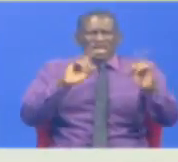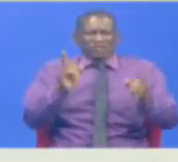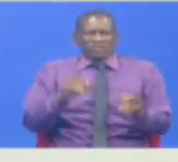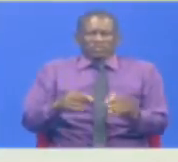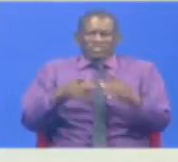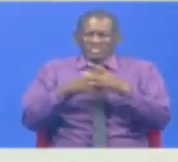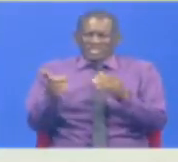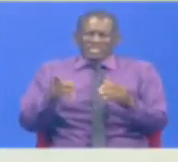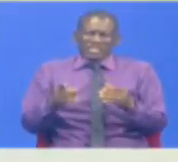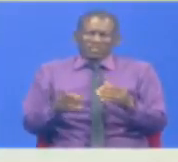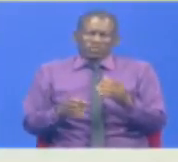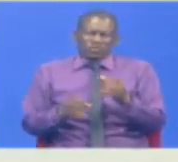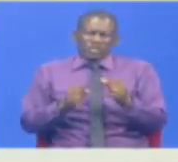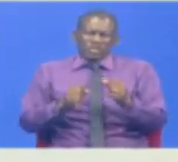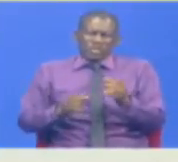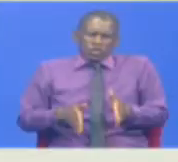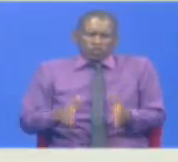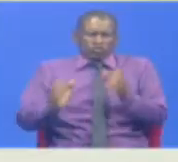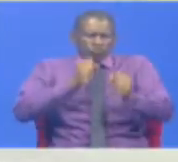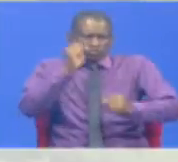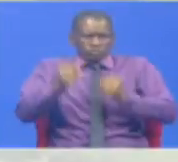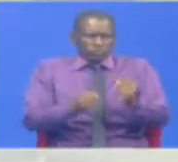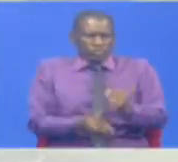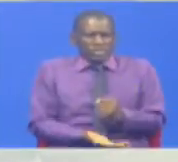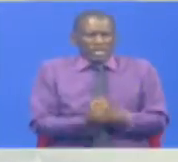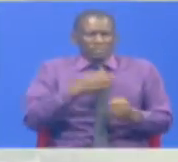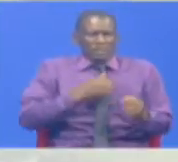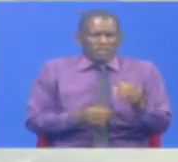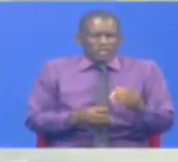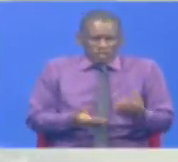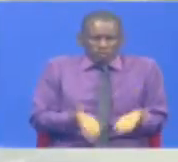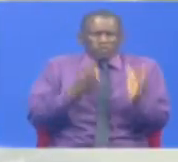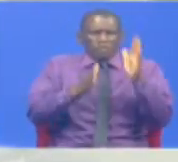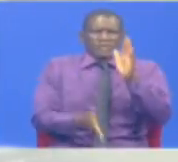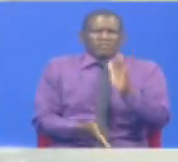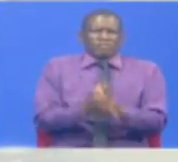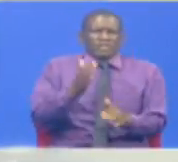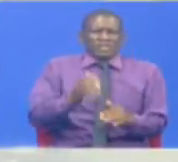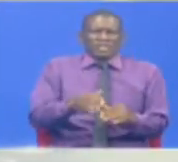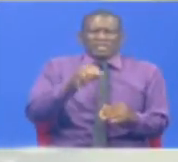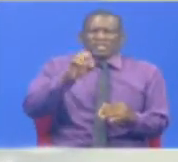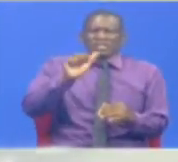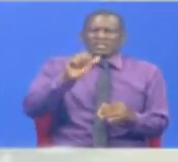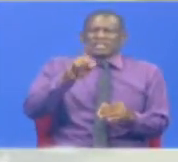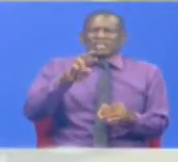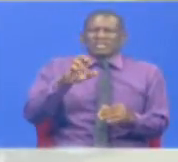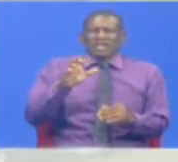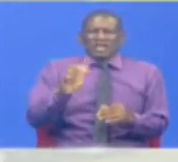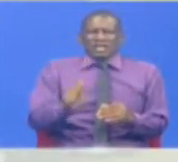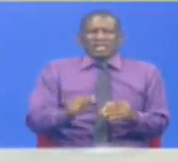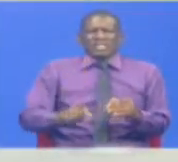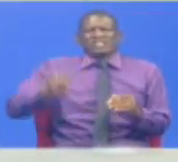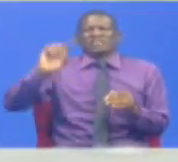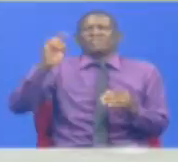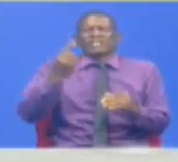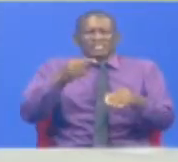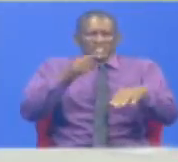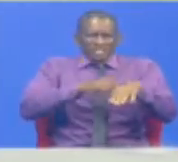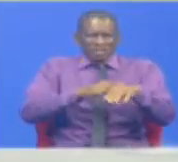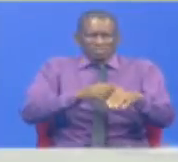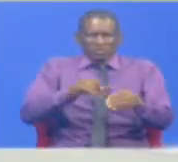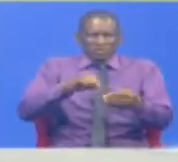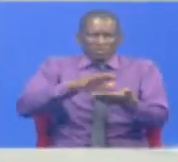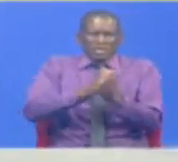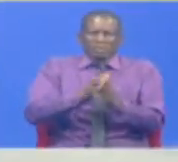yeye anakimbia kiwanja sana. Sasa ananisaidianga kwa speed. It will be Sandra's first outing as a pacer. She says she is